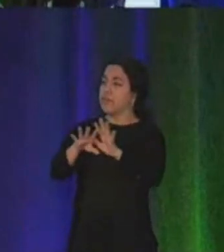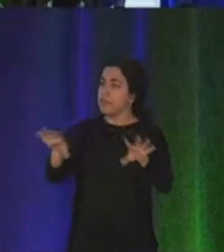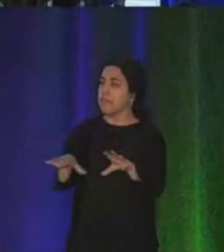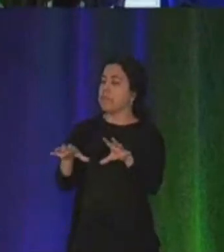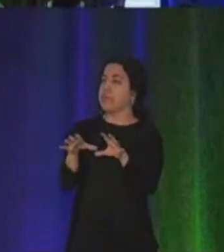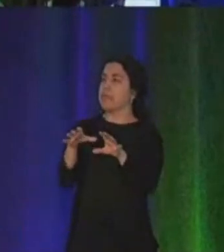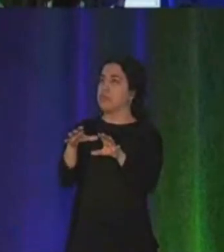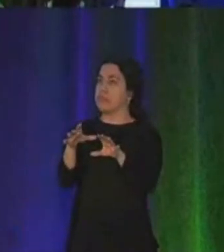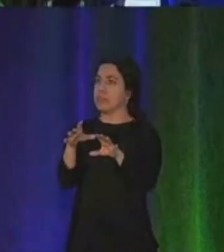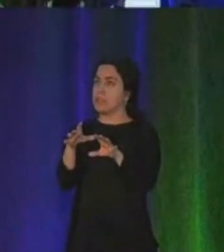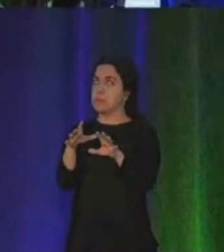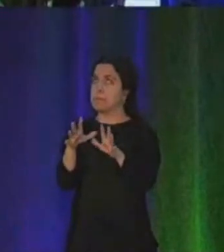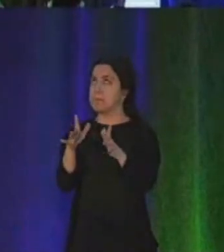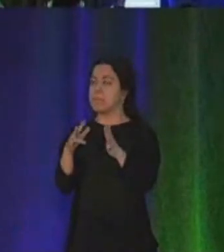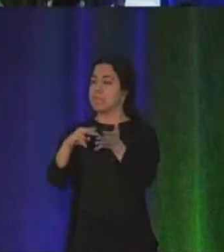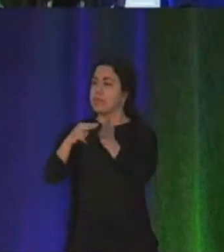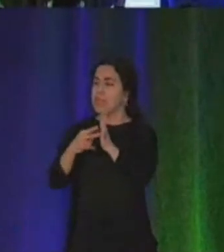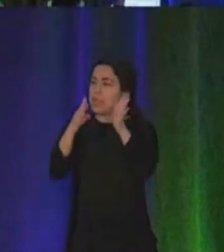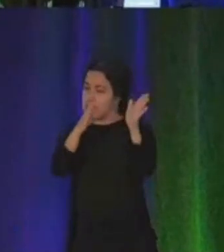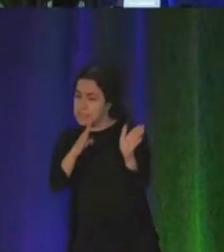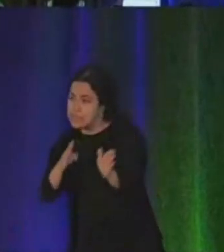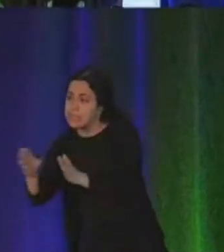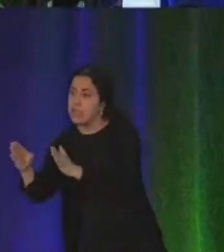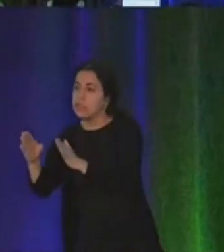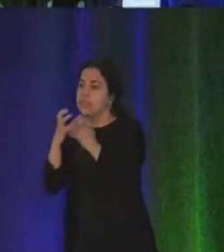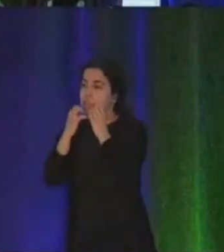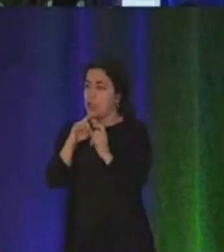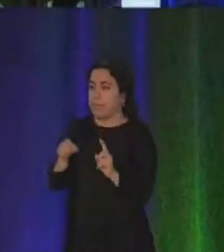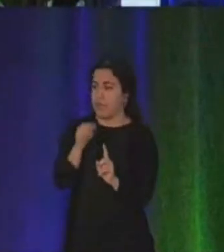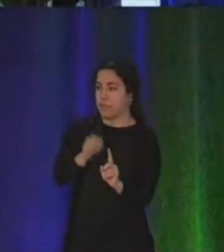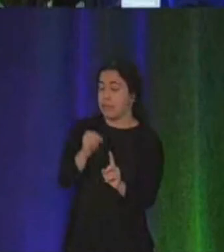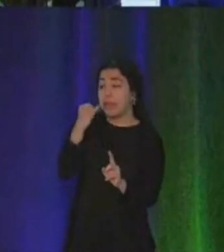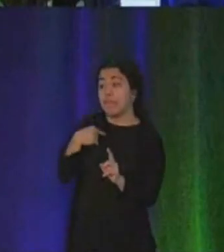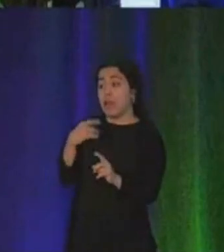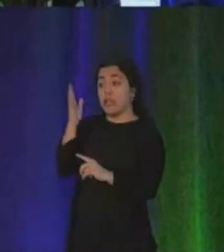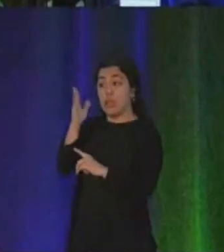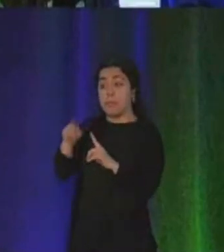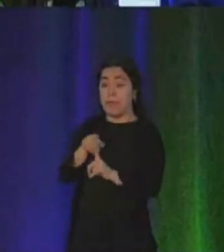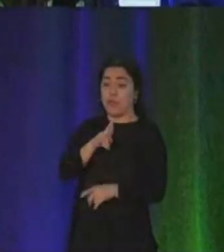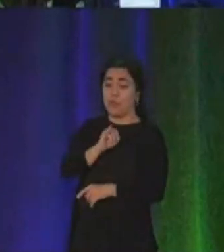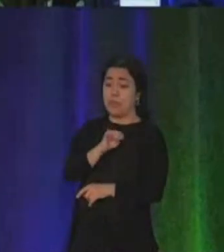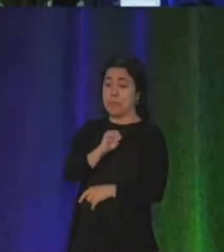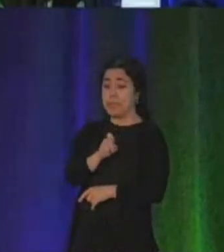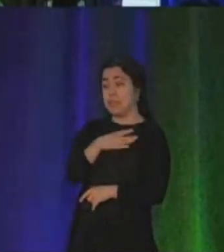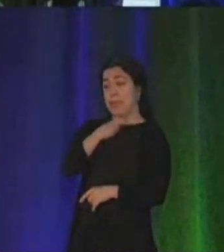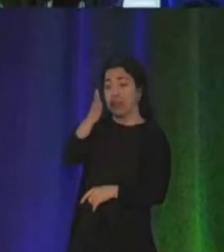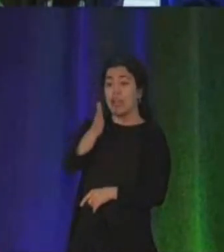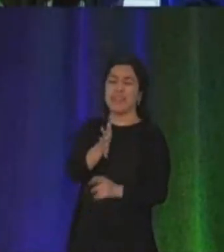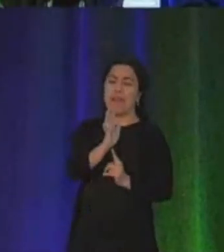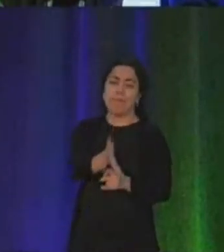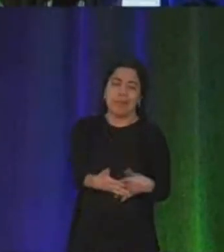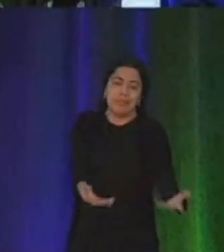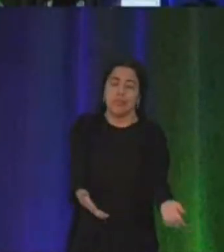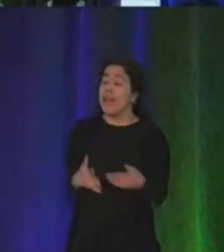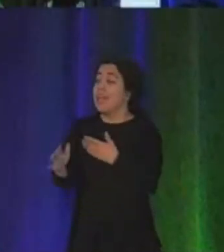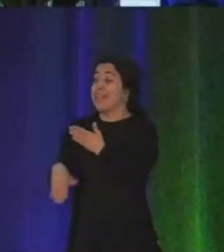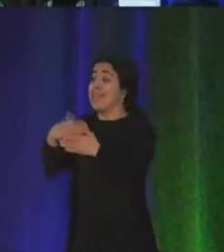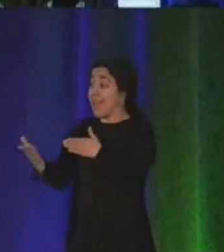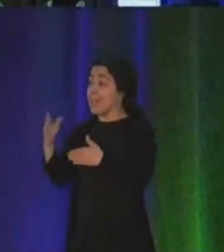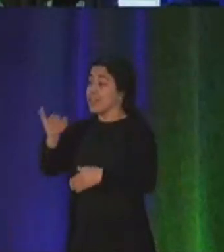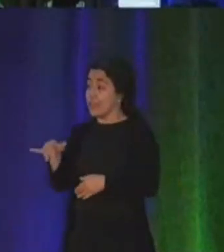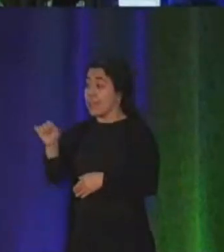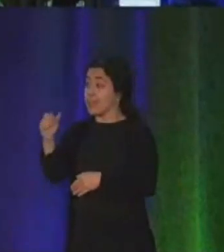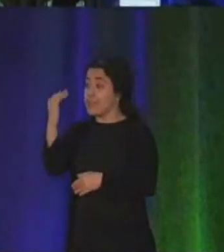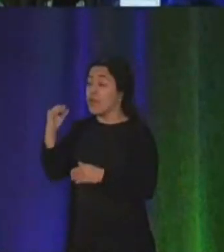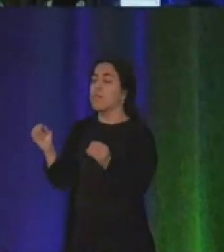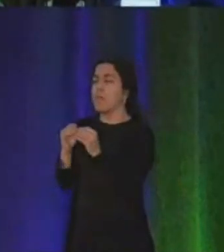that a thing that they cared about. So if I did this talk about Remix, it would be like 5 minutes. So I picked Next.js because it's a lot more complicated and